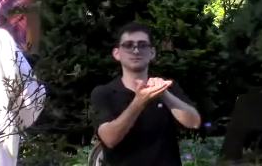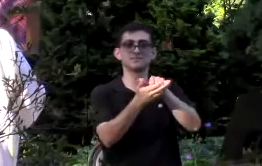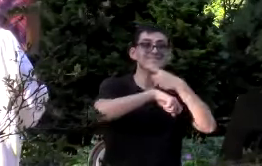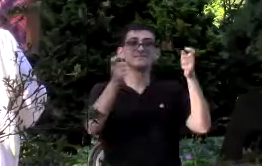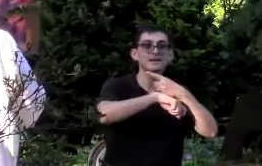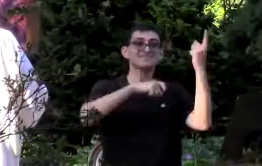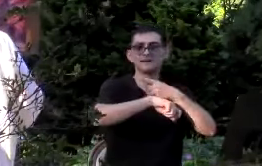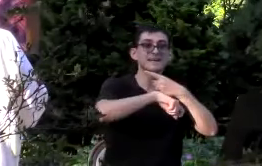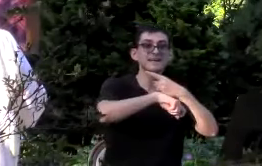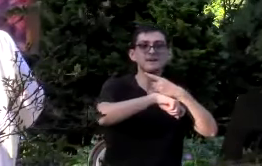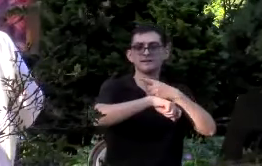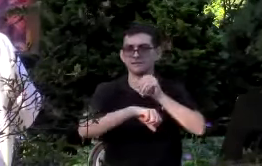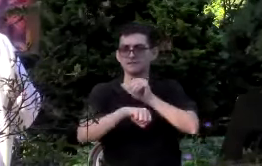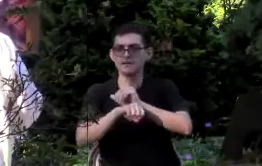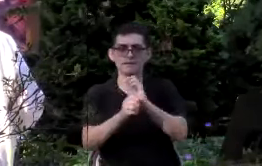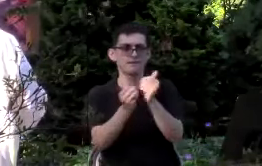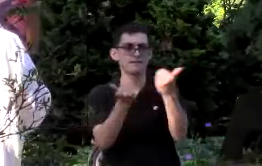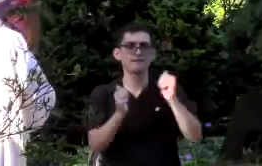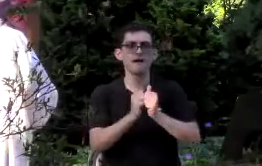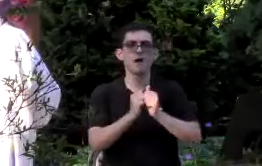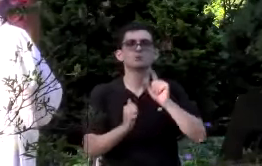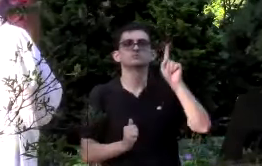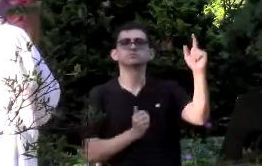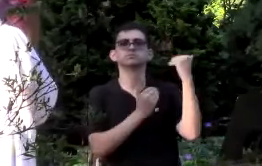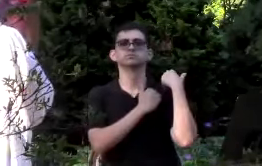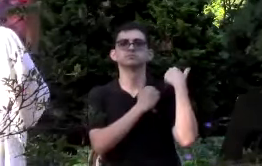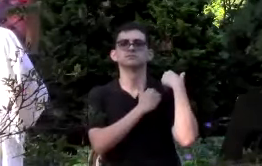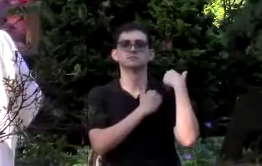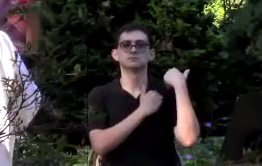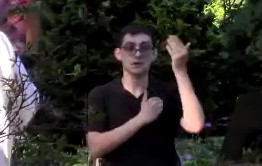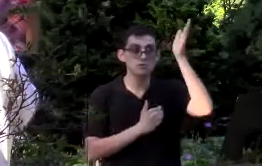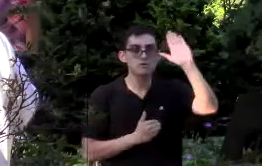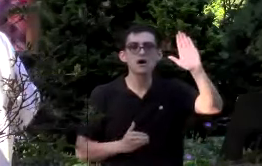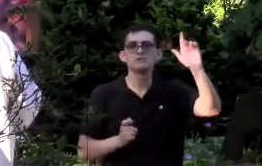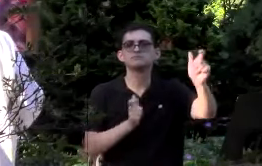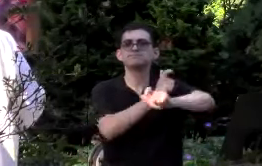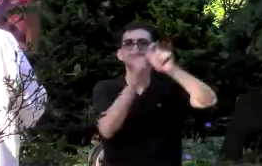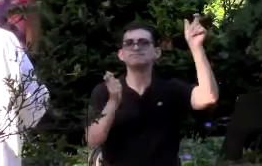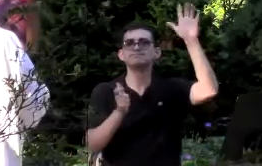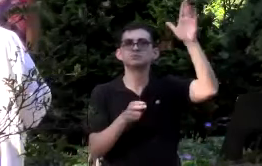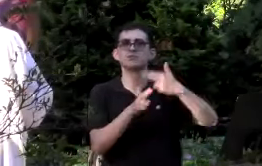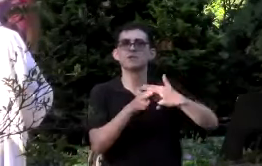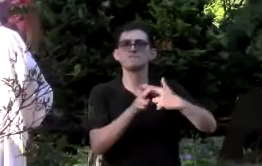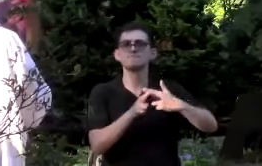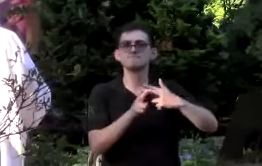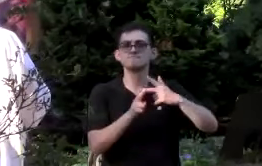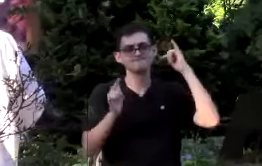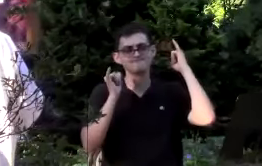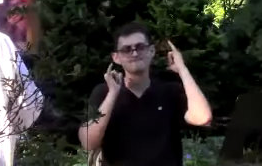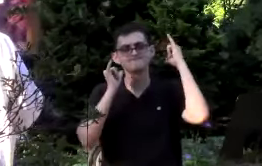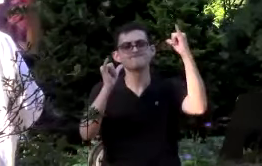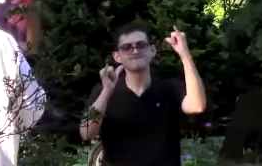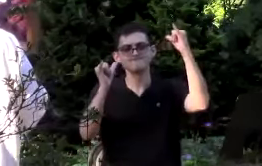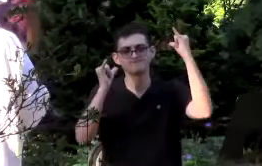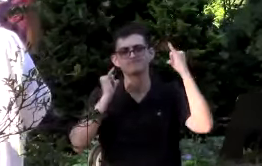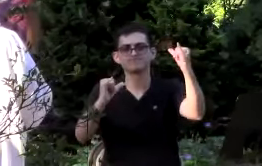and distinguishing one from the other. Adonai Tzevaoth is your name. Ever living God, may you reign continually over us